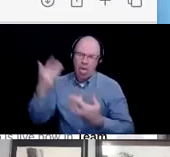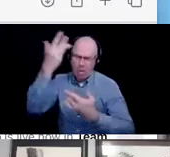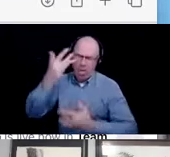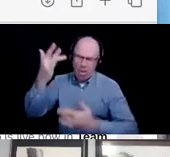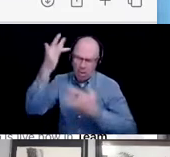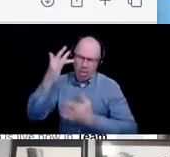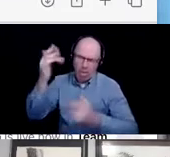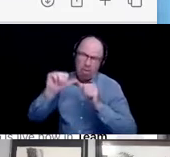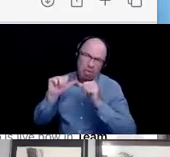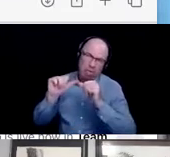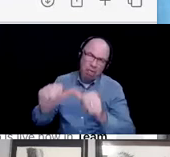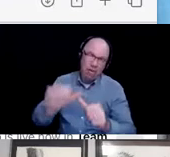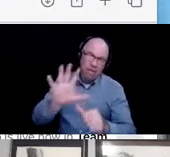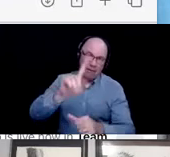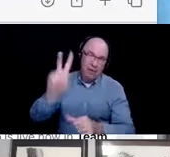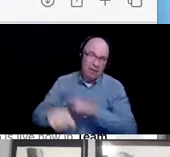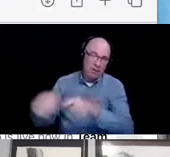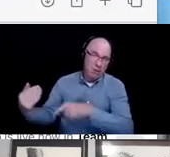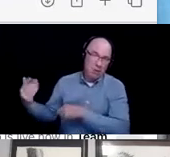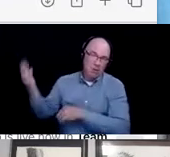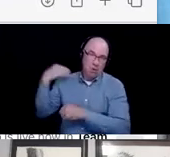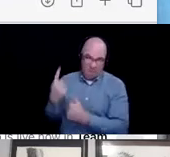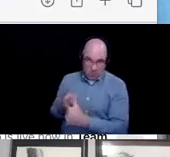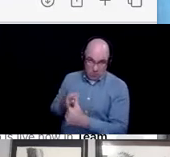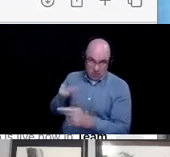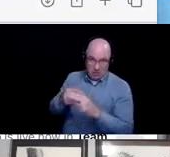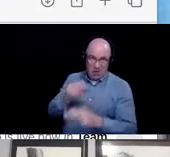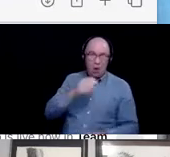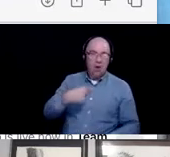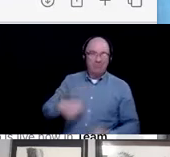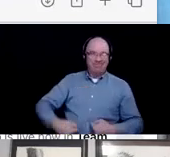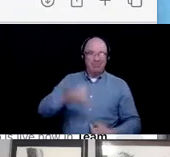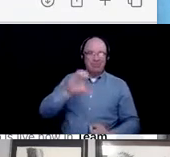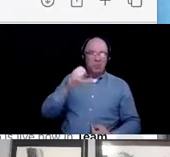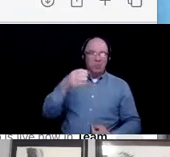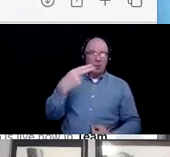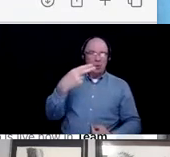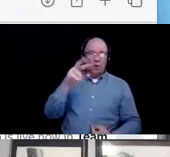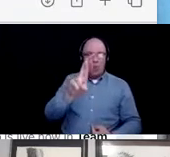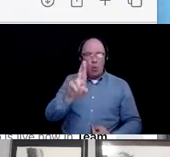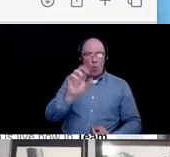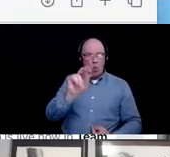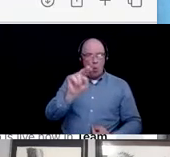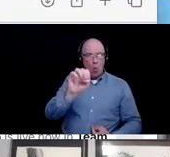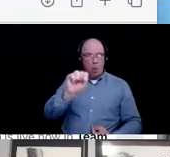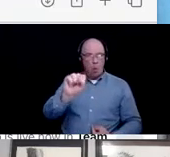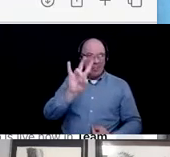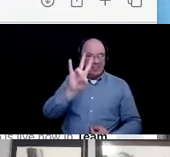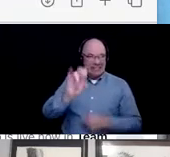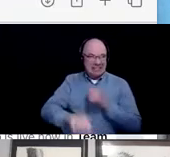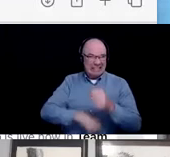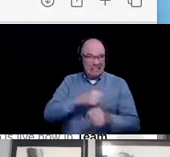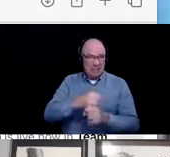years ago. I'll talk about one of them first. He had Crohn's, one of my sons, and he had Crohn's for 7 years. And so he had 3 or